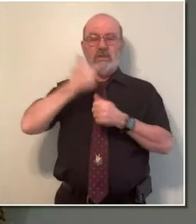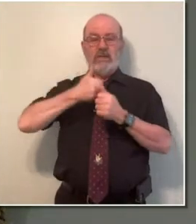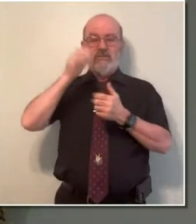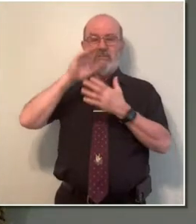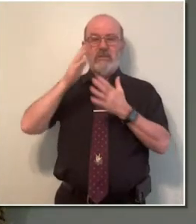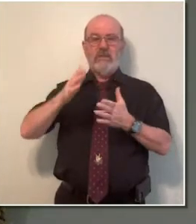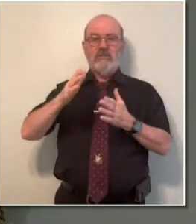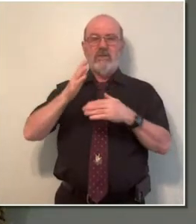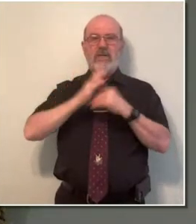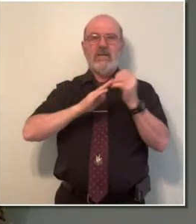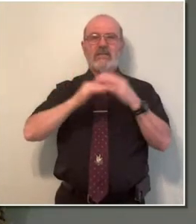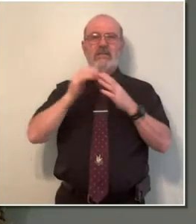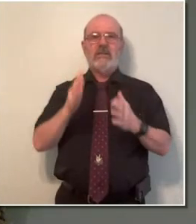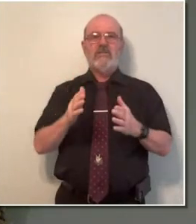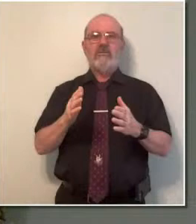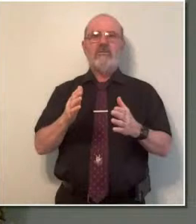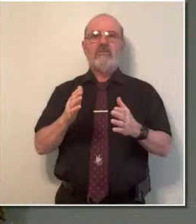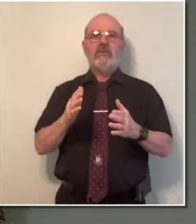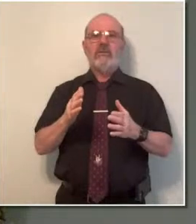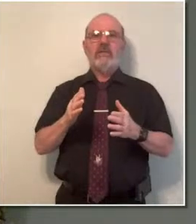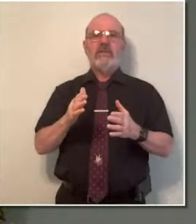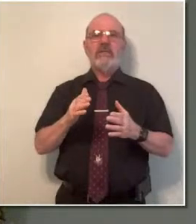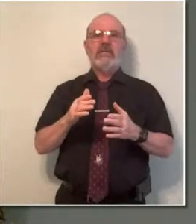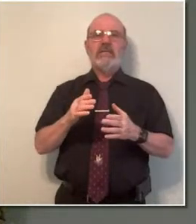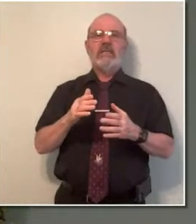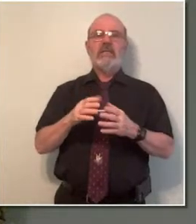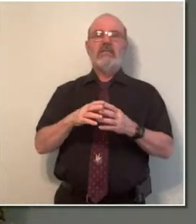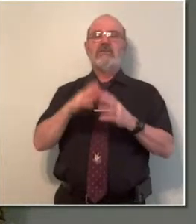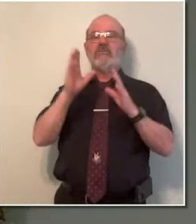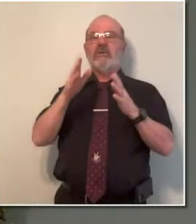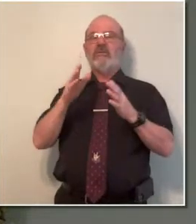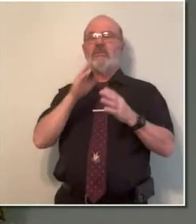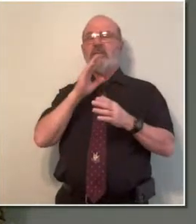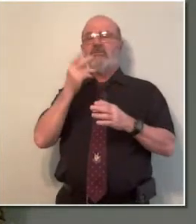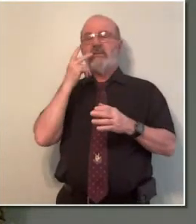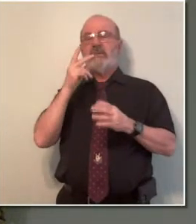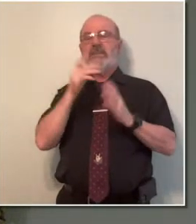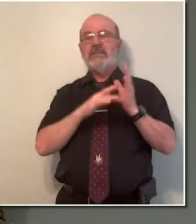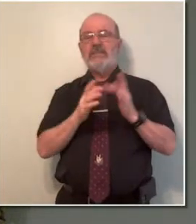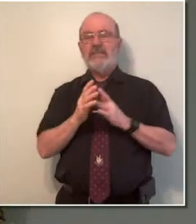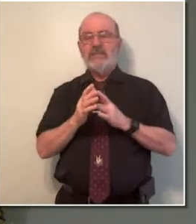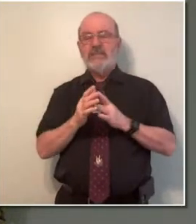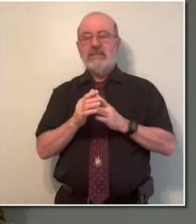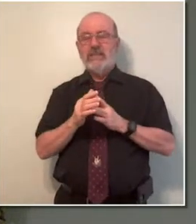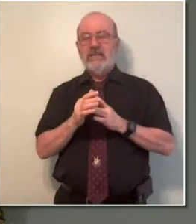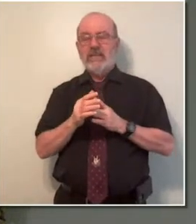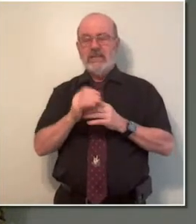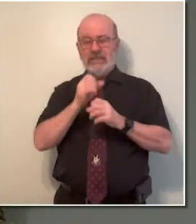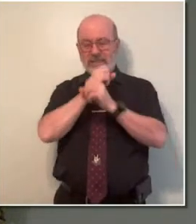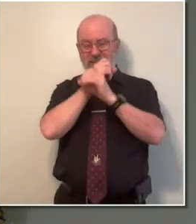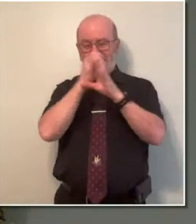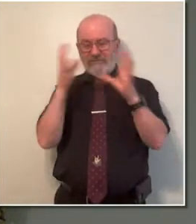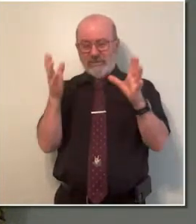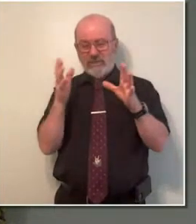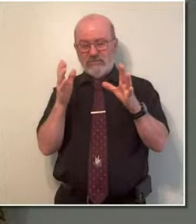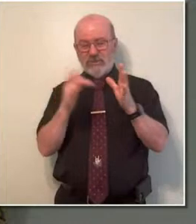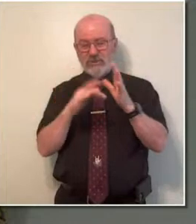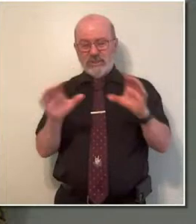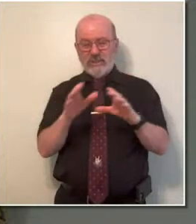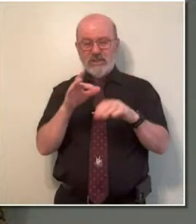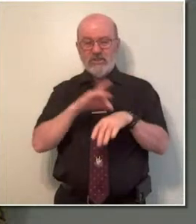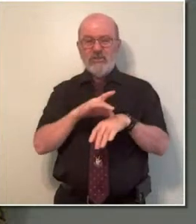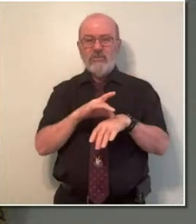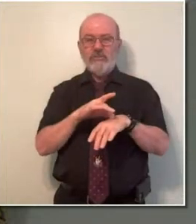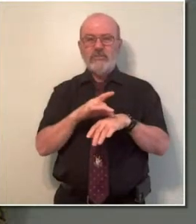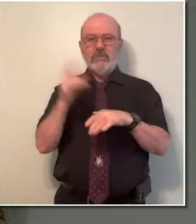comforter. And by the way, as neat as it would have been to see Jesus and visualize what he did on the earth, you